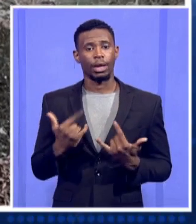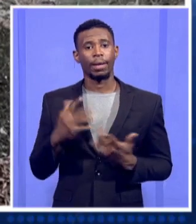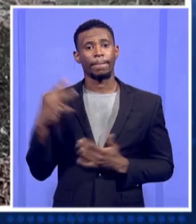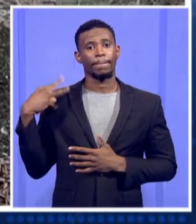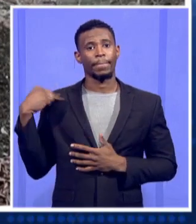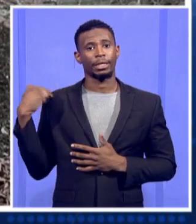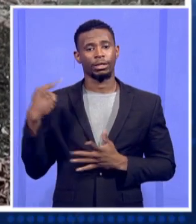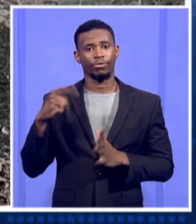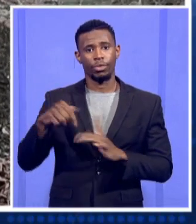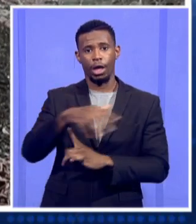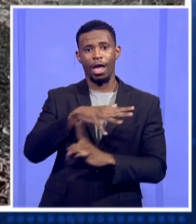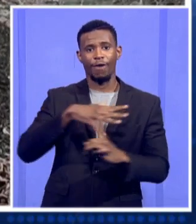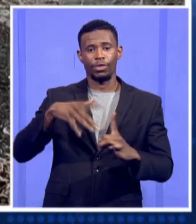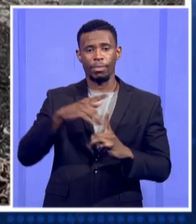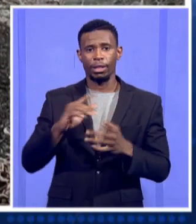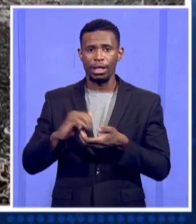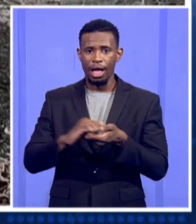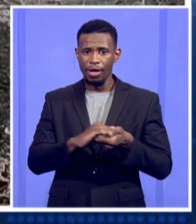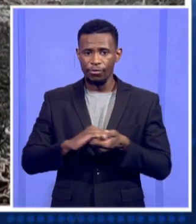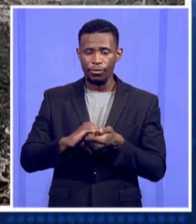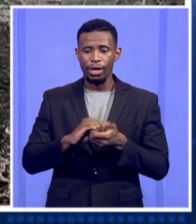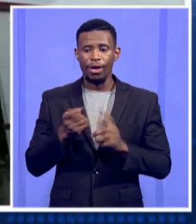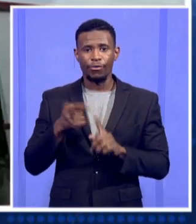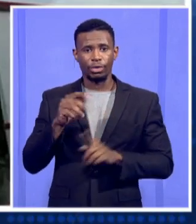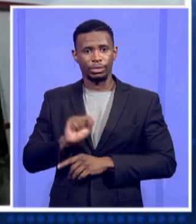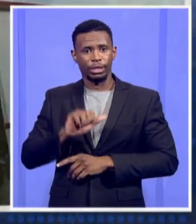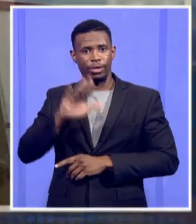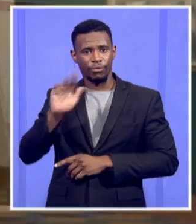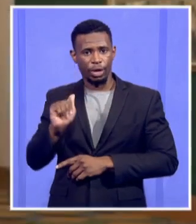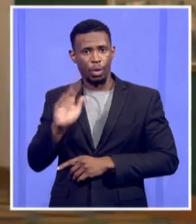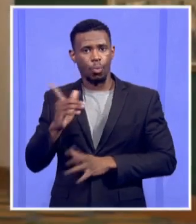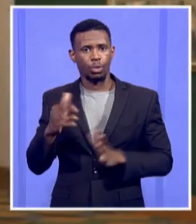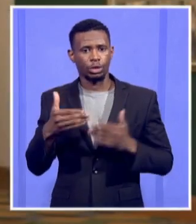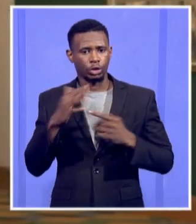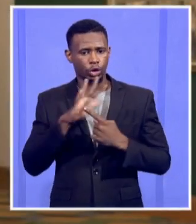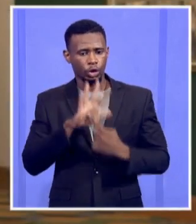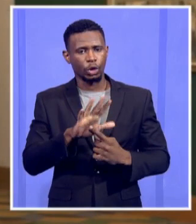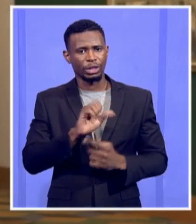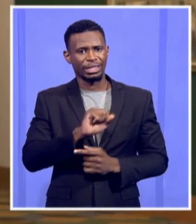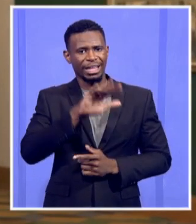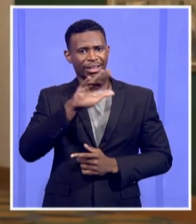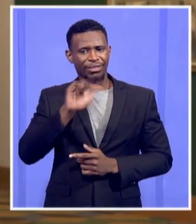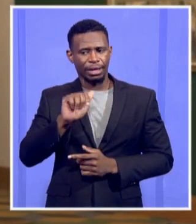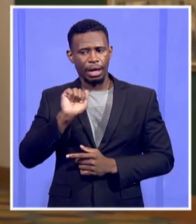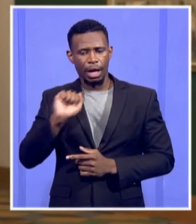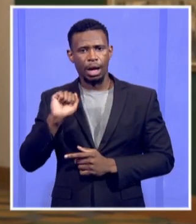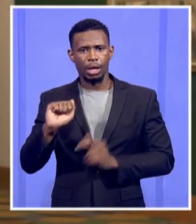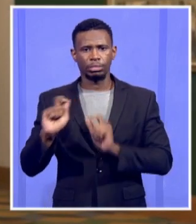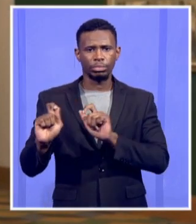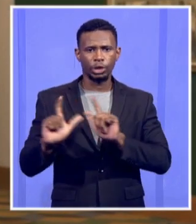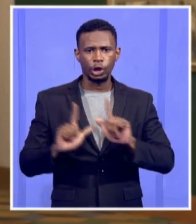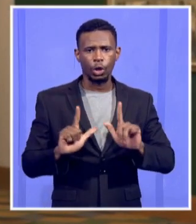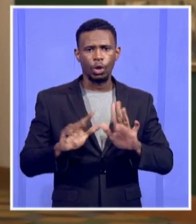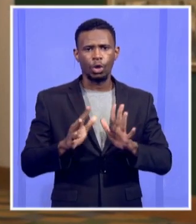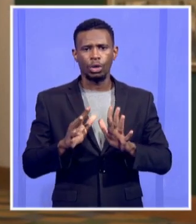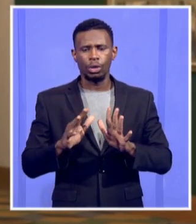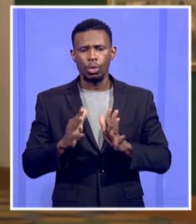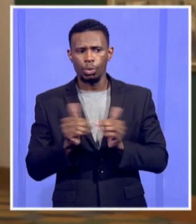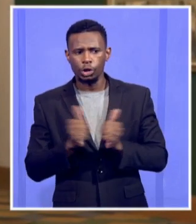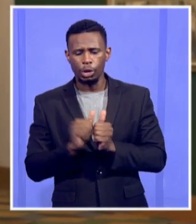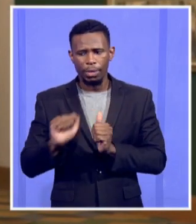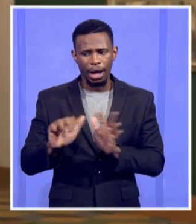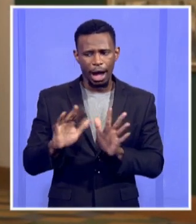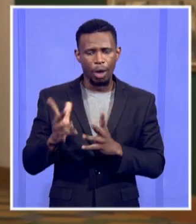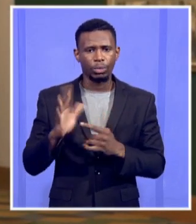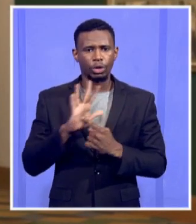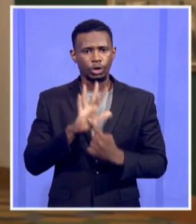Africa will open a South African pavilion at around 6 p.m. today, and we'll get more information, and a number